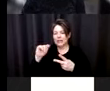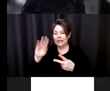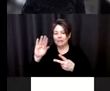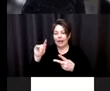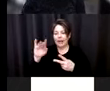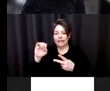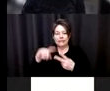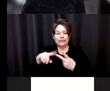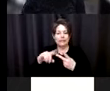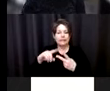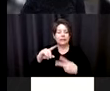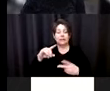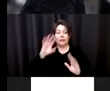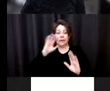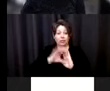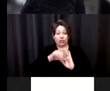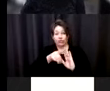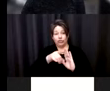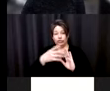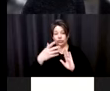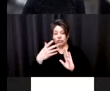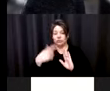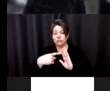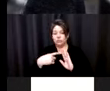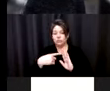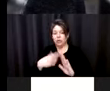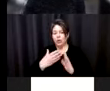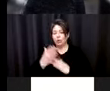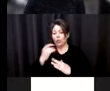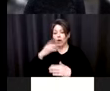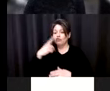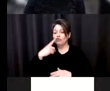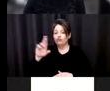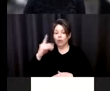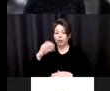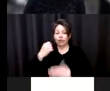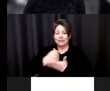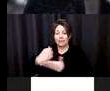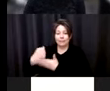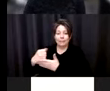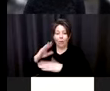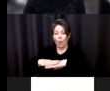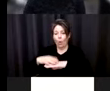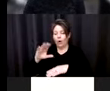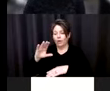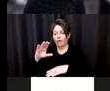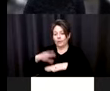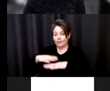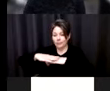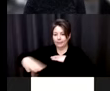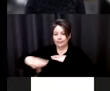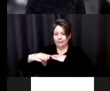images were created by rubber stamping onto an etching plate and then having that